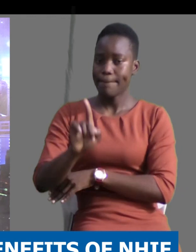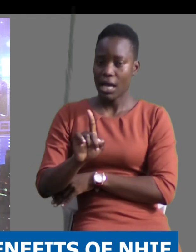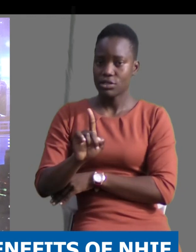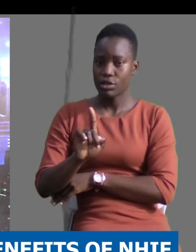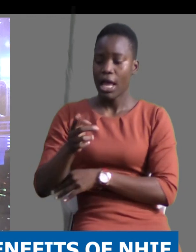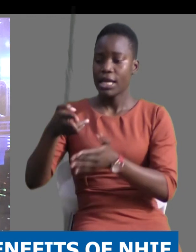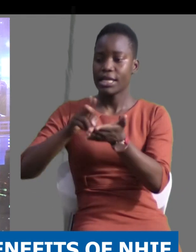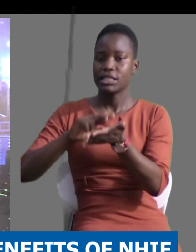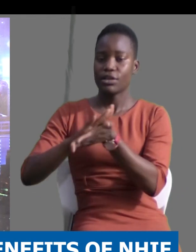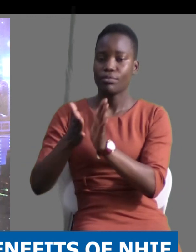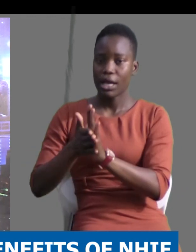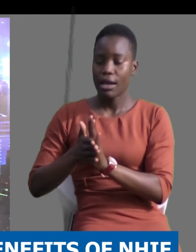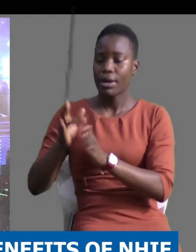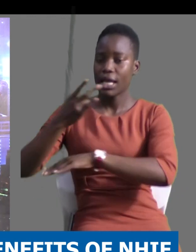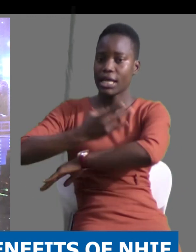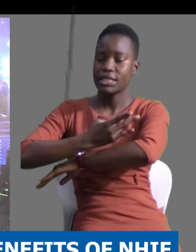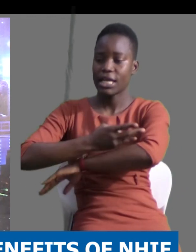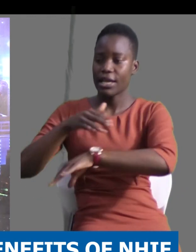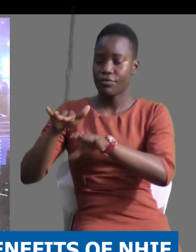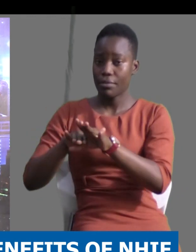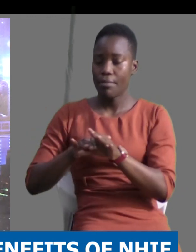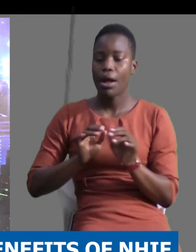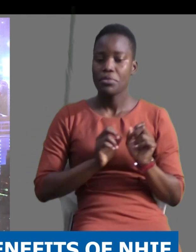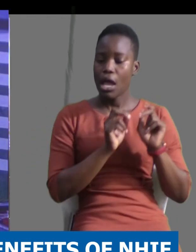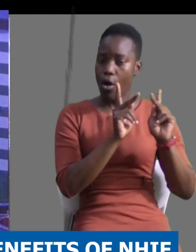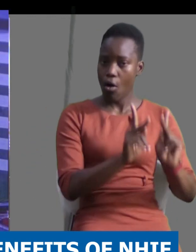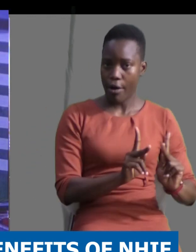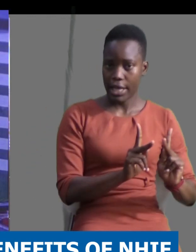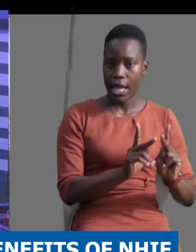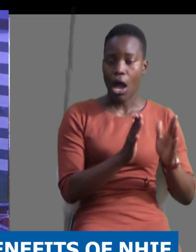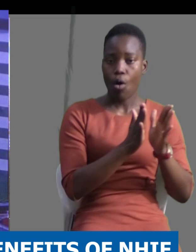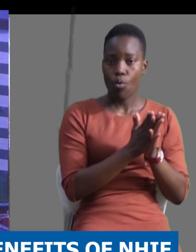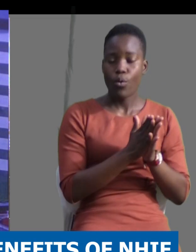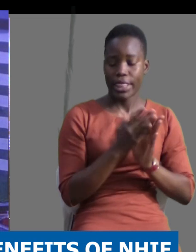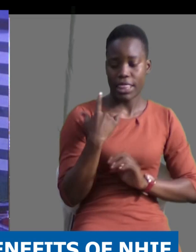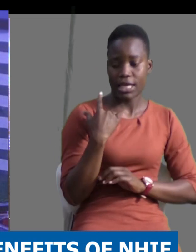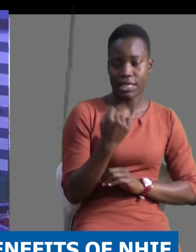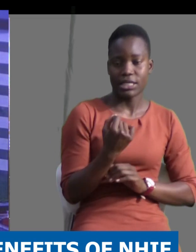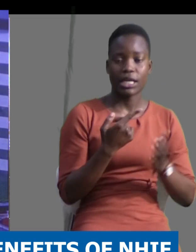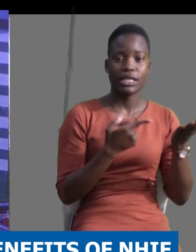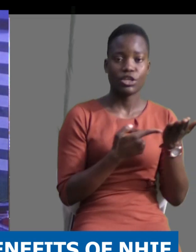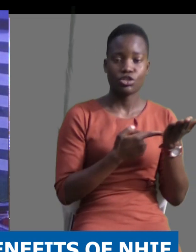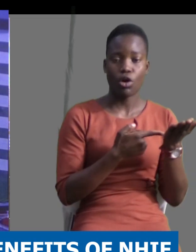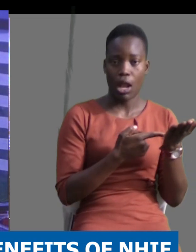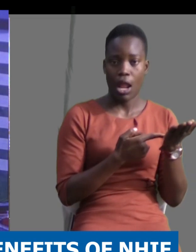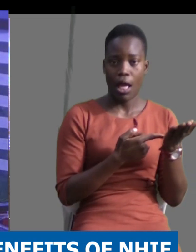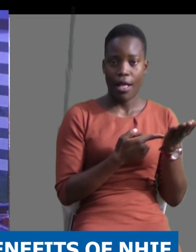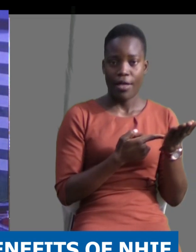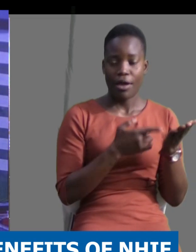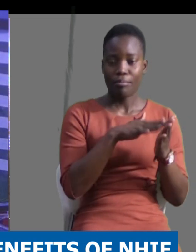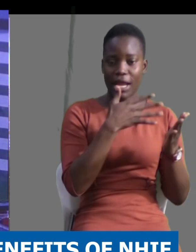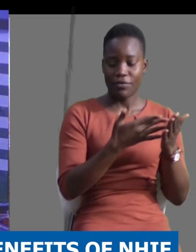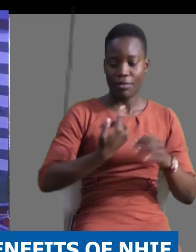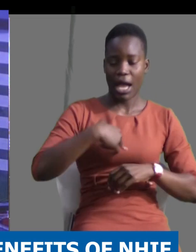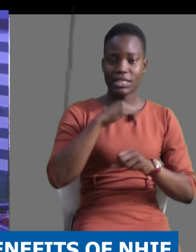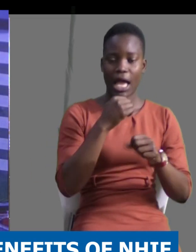does one register to become an NHIF member? Yes. With the recent digital platforms,